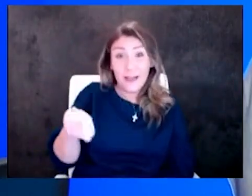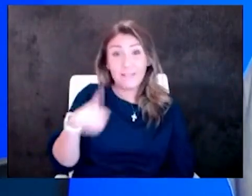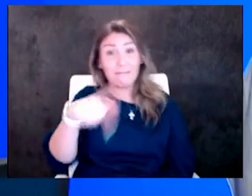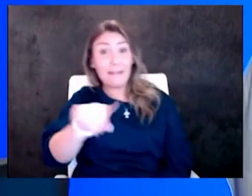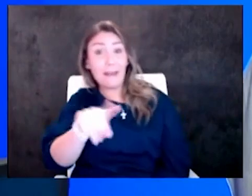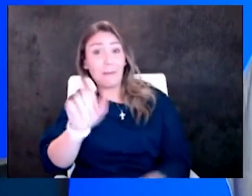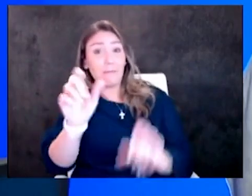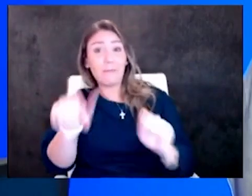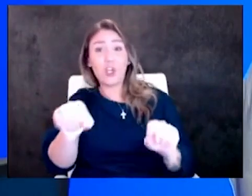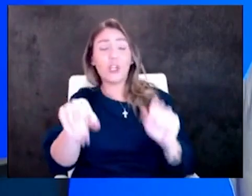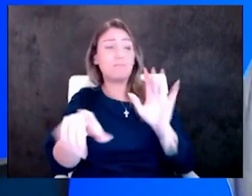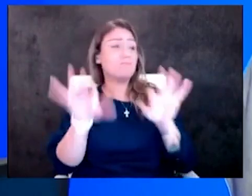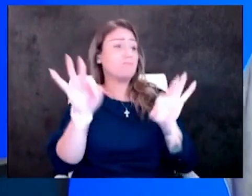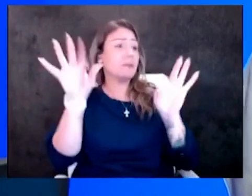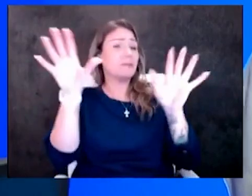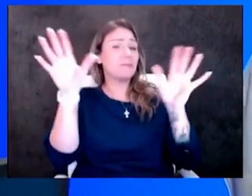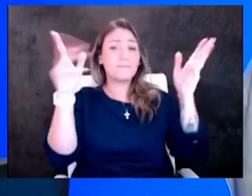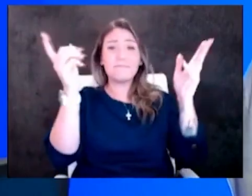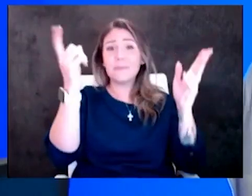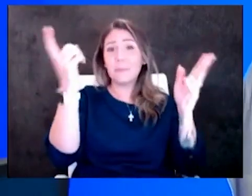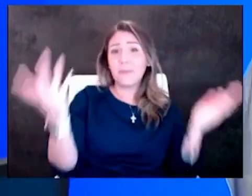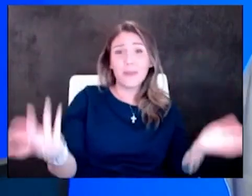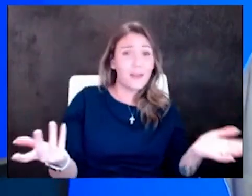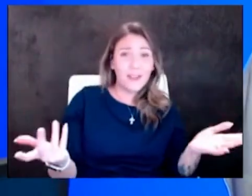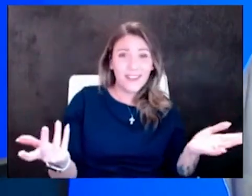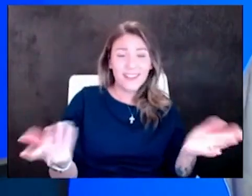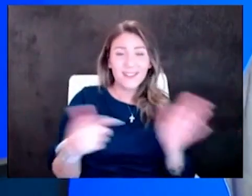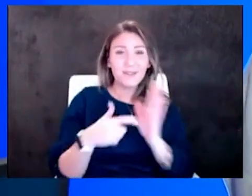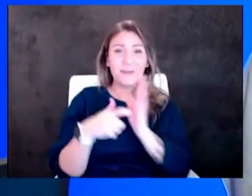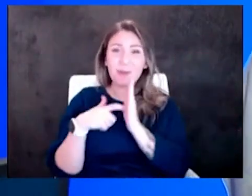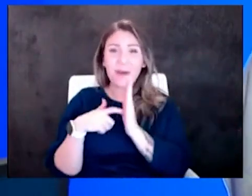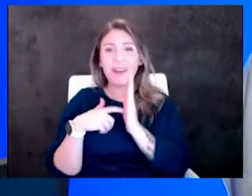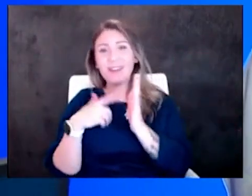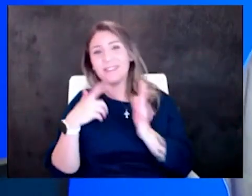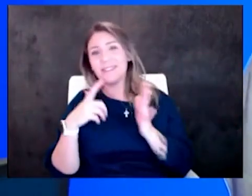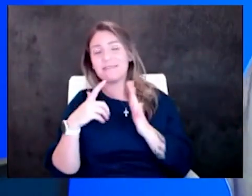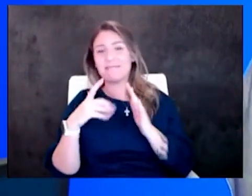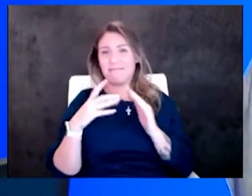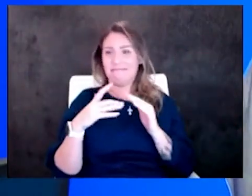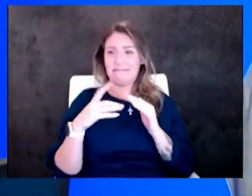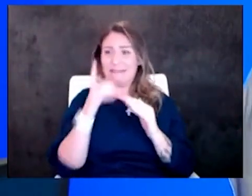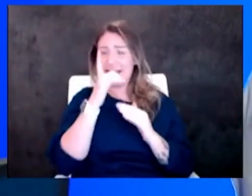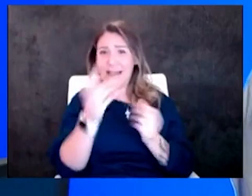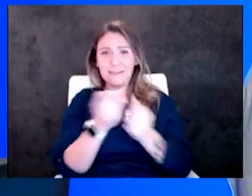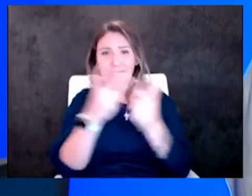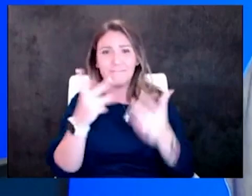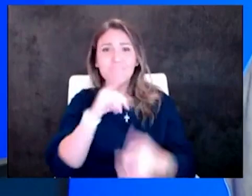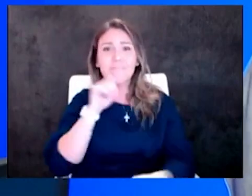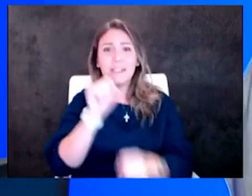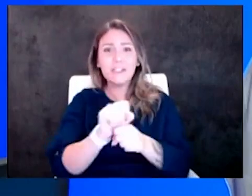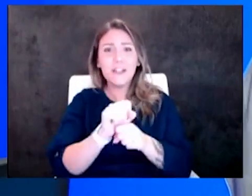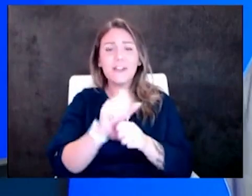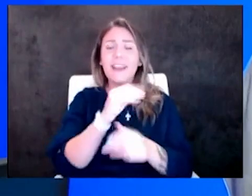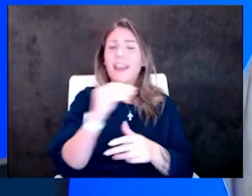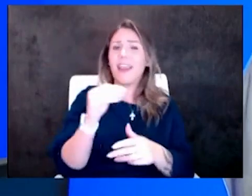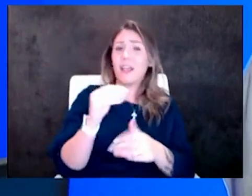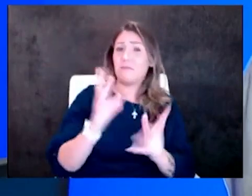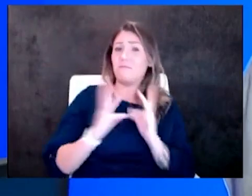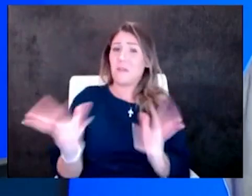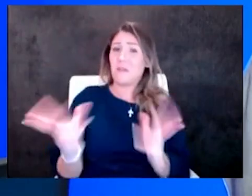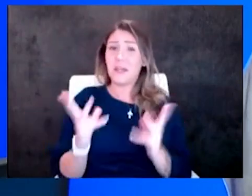pick something that requires less dedication and do fine in